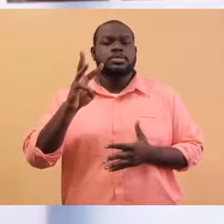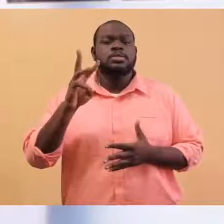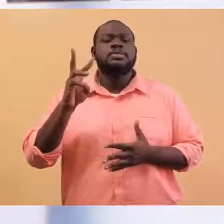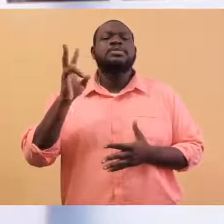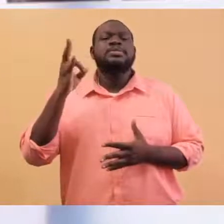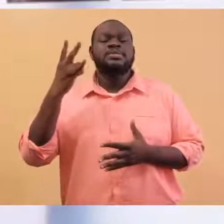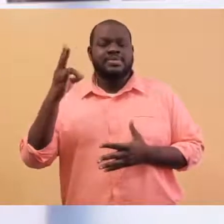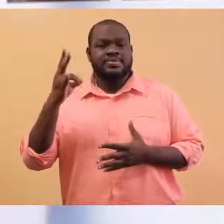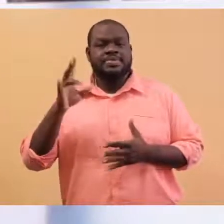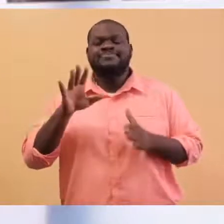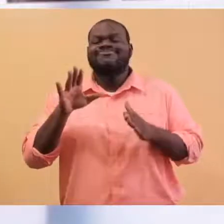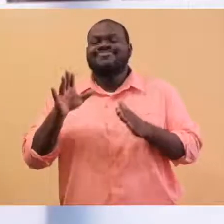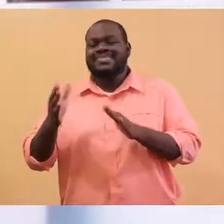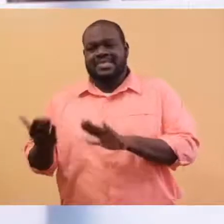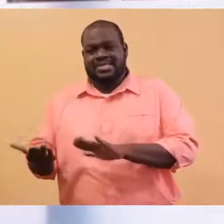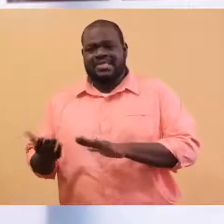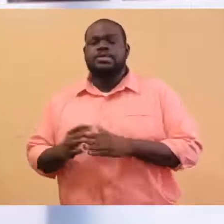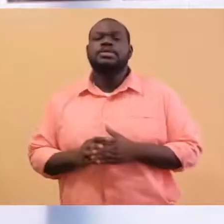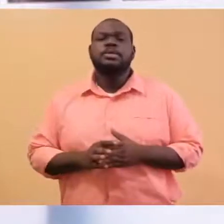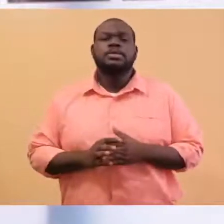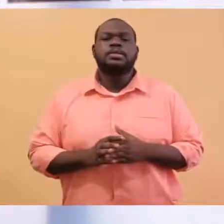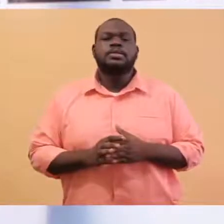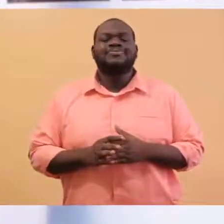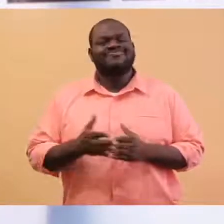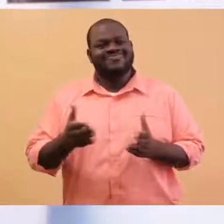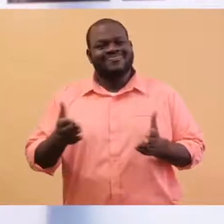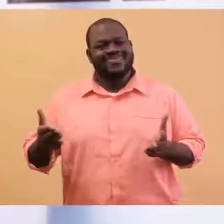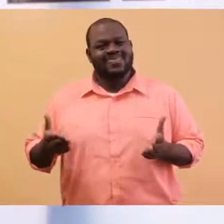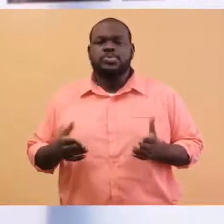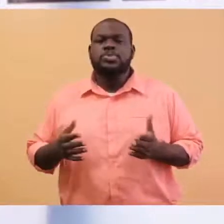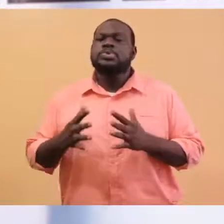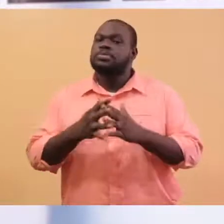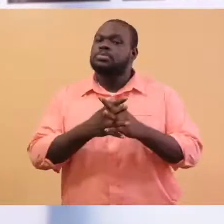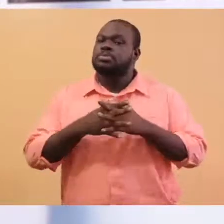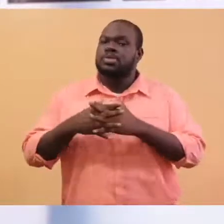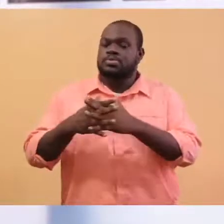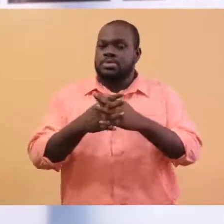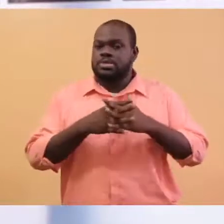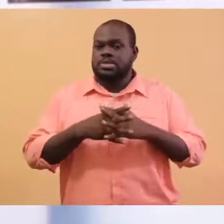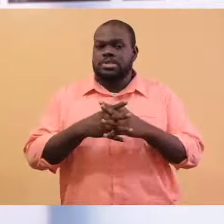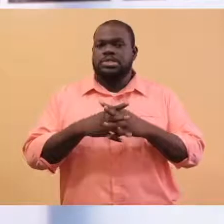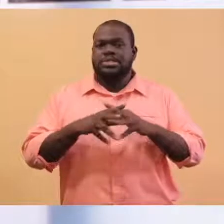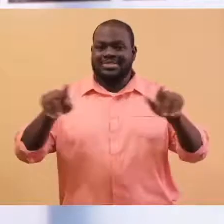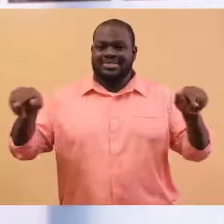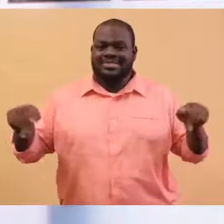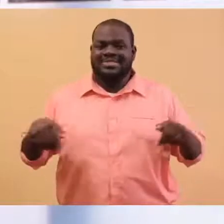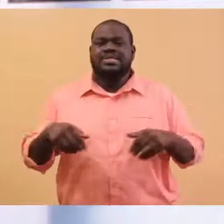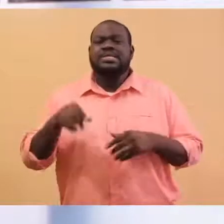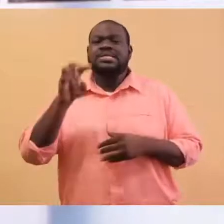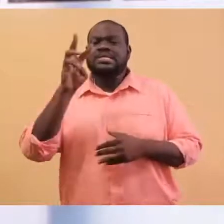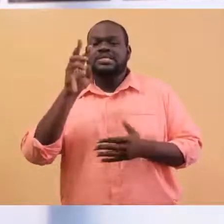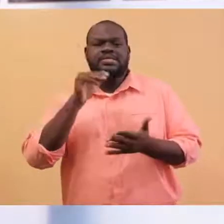561,617 deaths. In the region of the Americas, the number of cases is